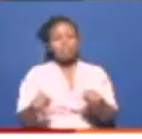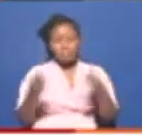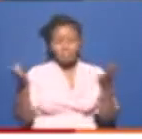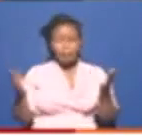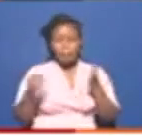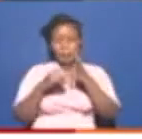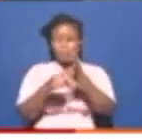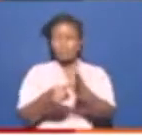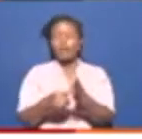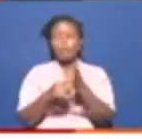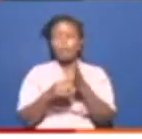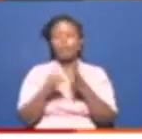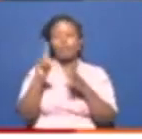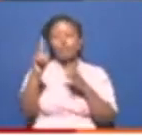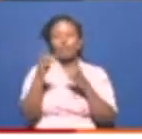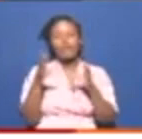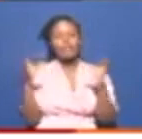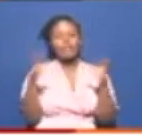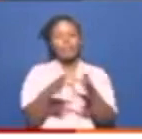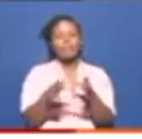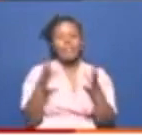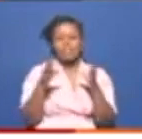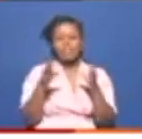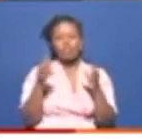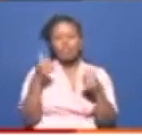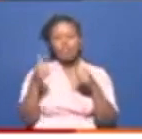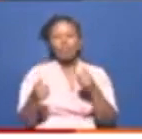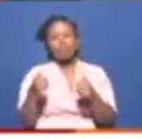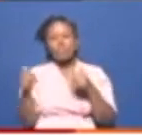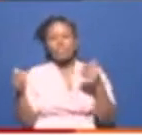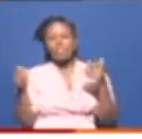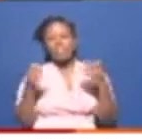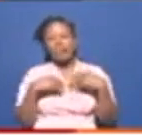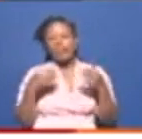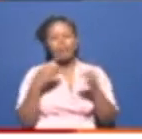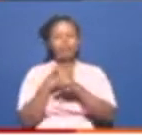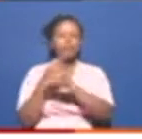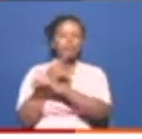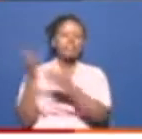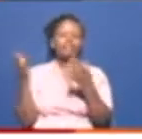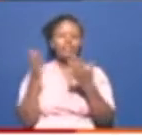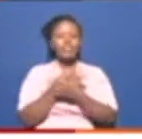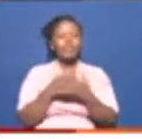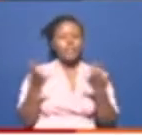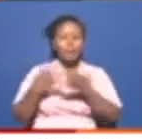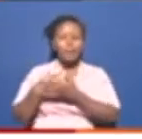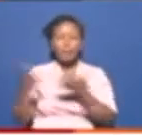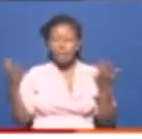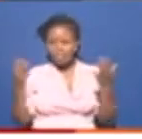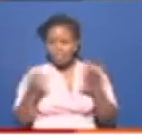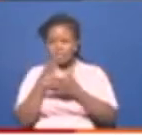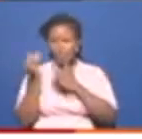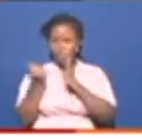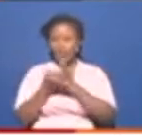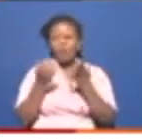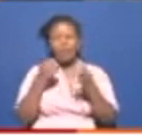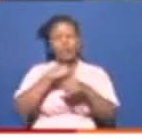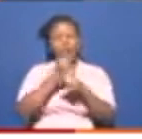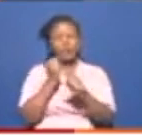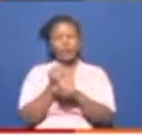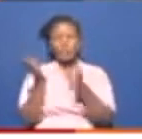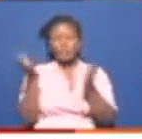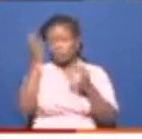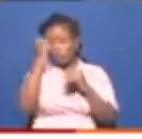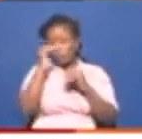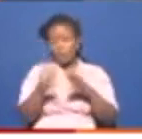Elgon Kenya is blending fertilizer as opposed to the DAP here, NPK here, CAN here. They are blending fertilizer so that the farmer can